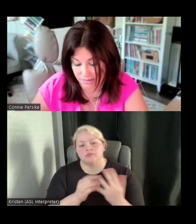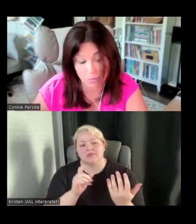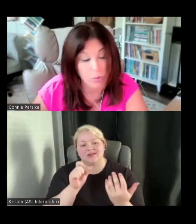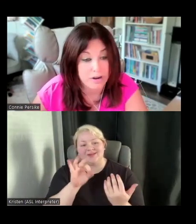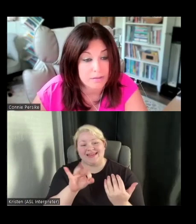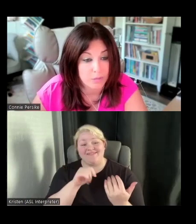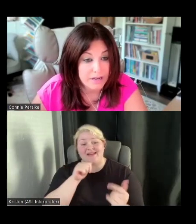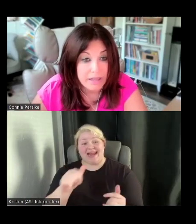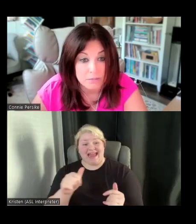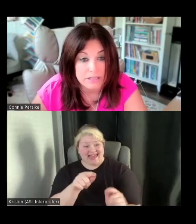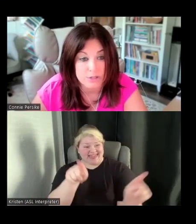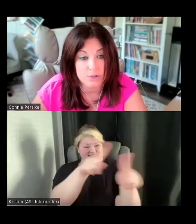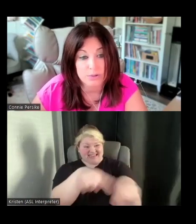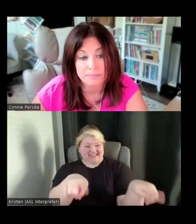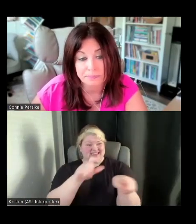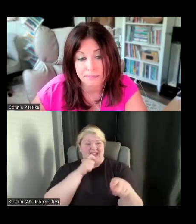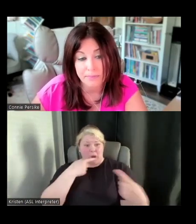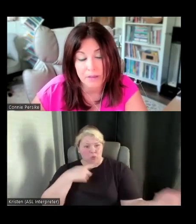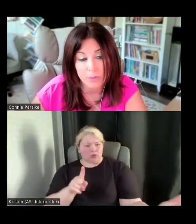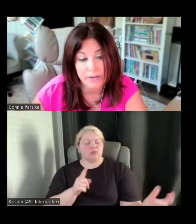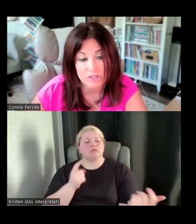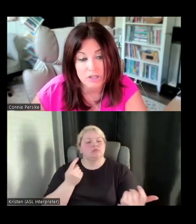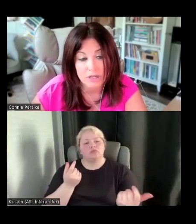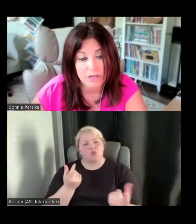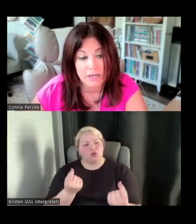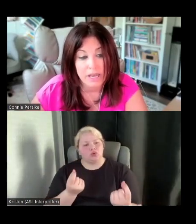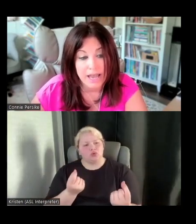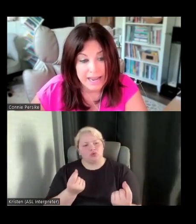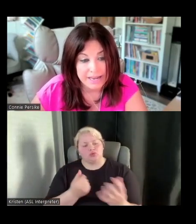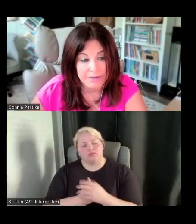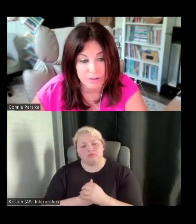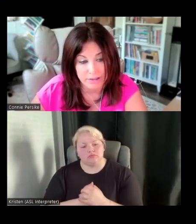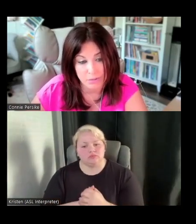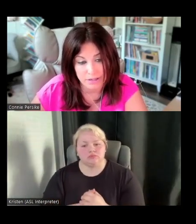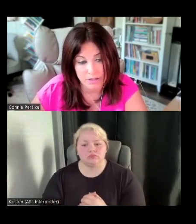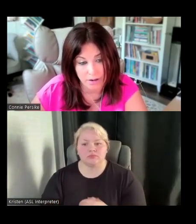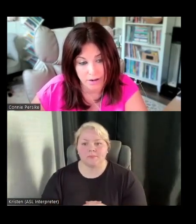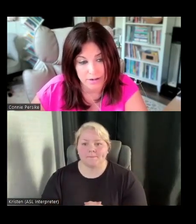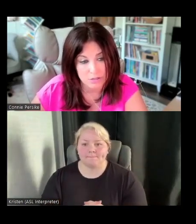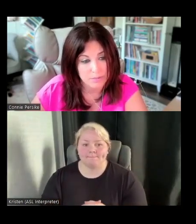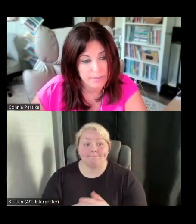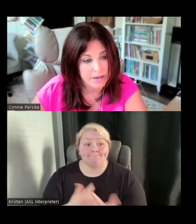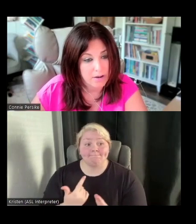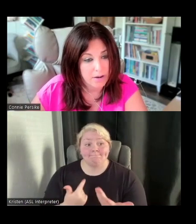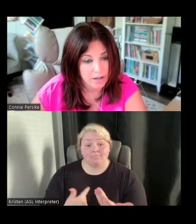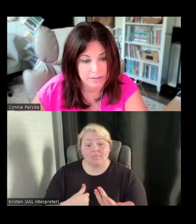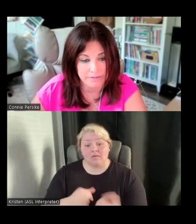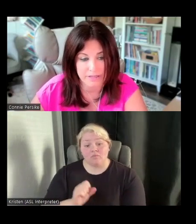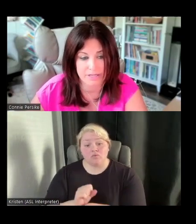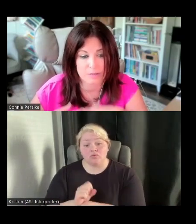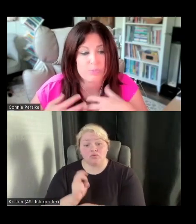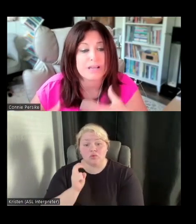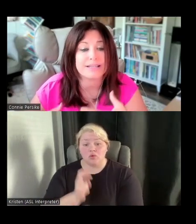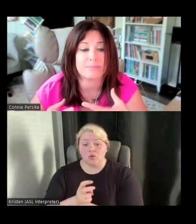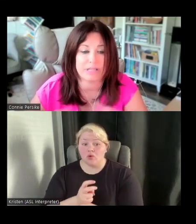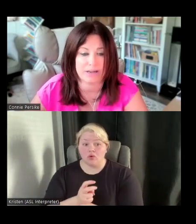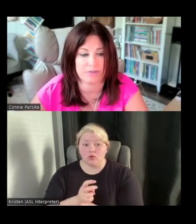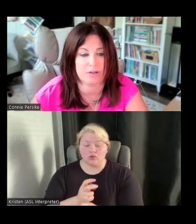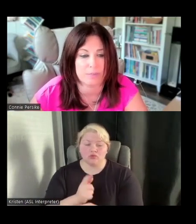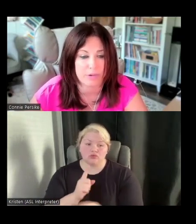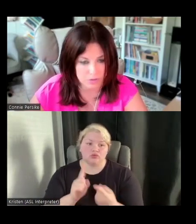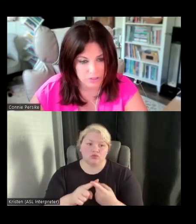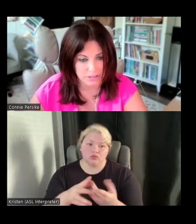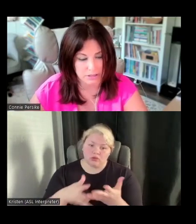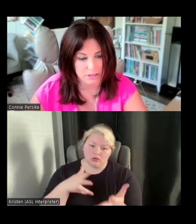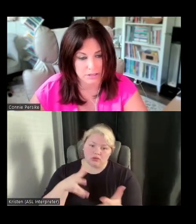then what can we do? Which I have really worked hard to embed all of these present